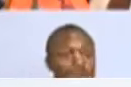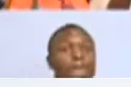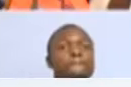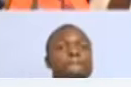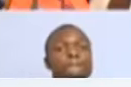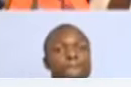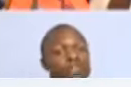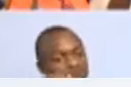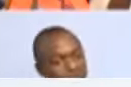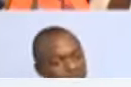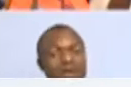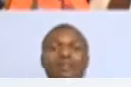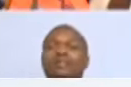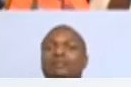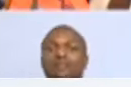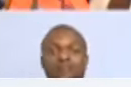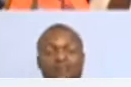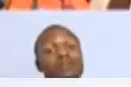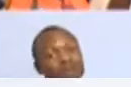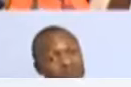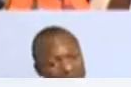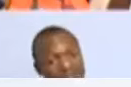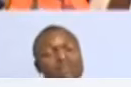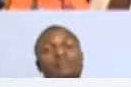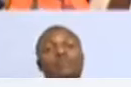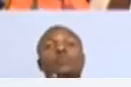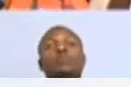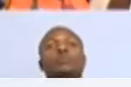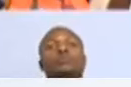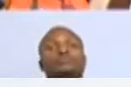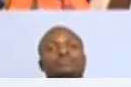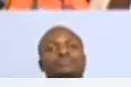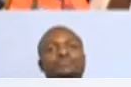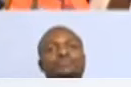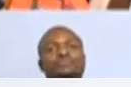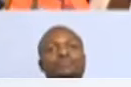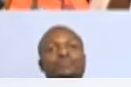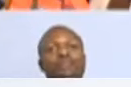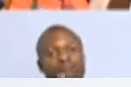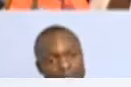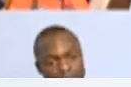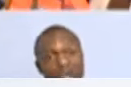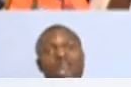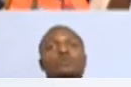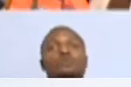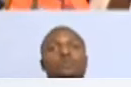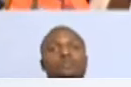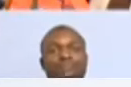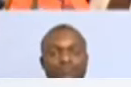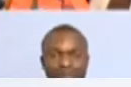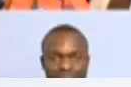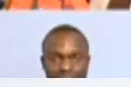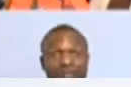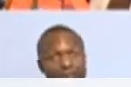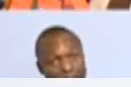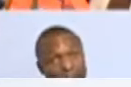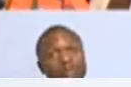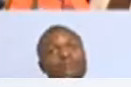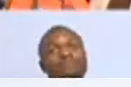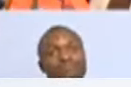work they do. I think we can support them even more. That is my request. That's my request.